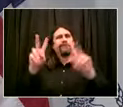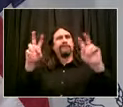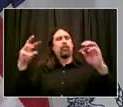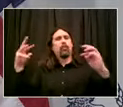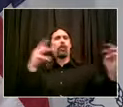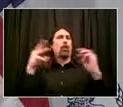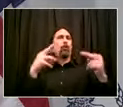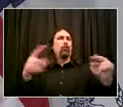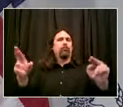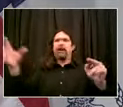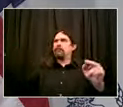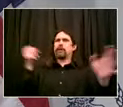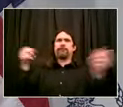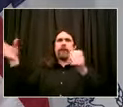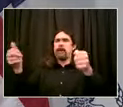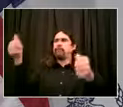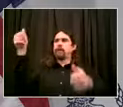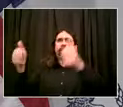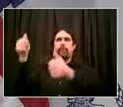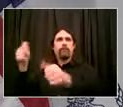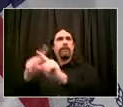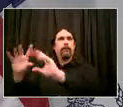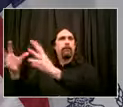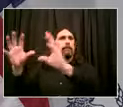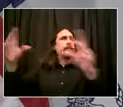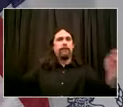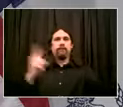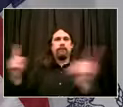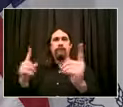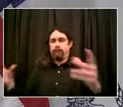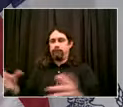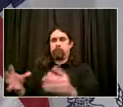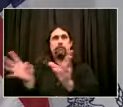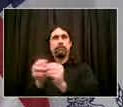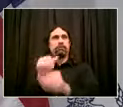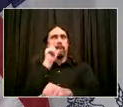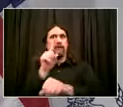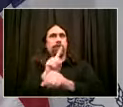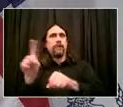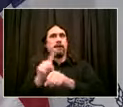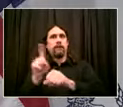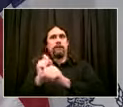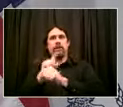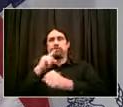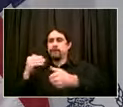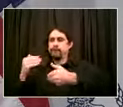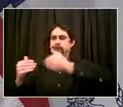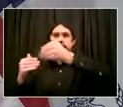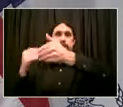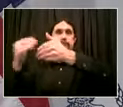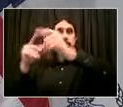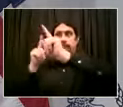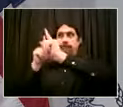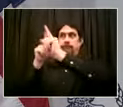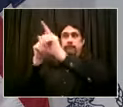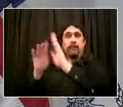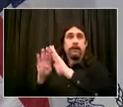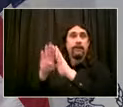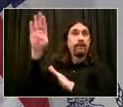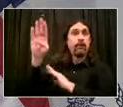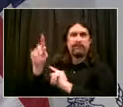move the recovery forward, and then doing the work with all members of the New York City community, stakeholders of all kinds, to keep